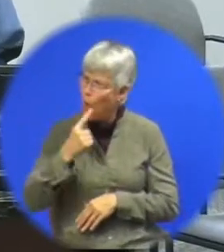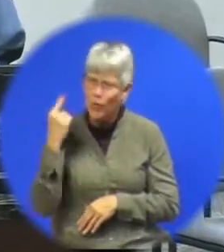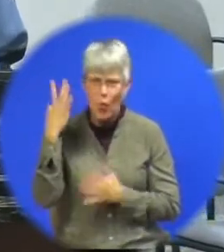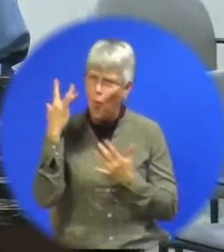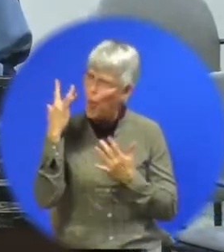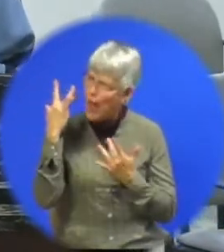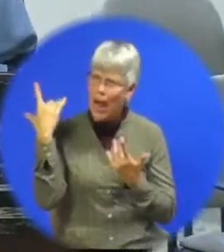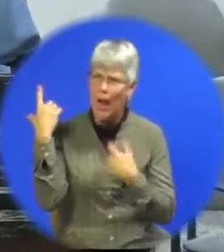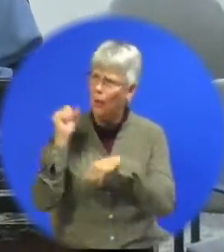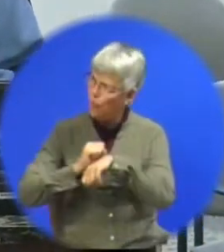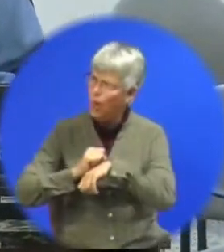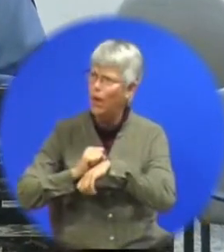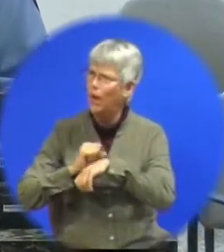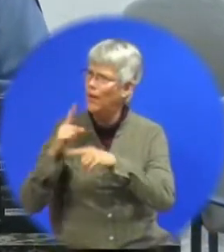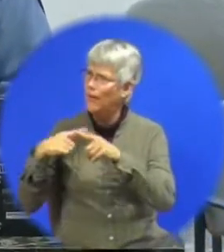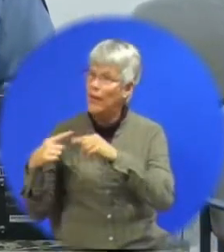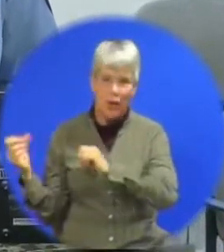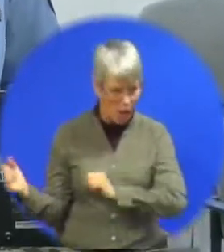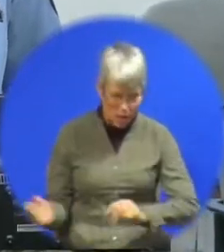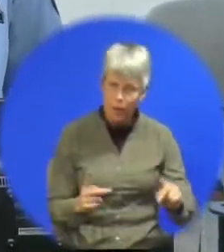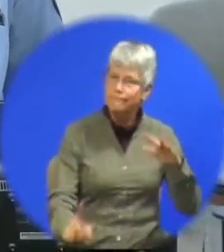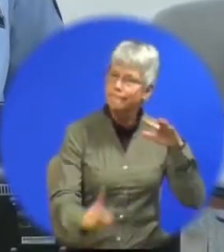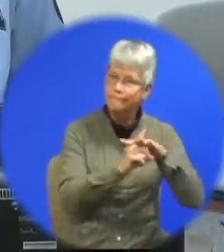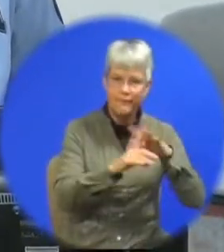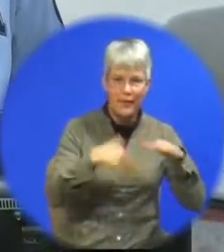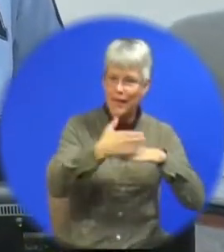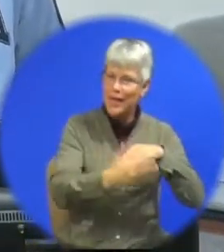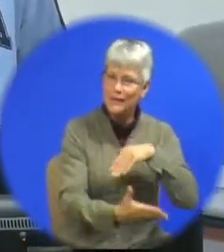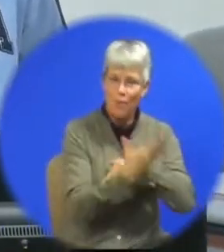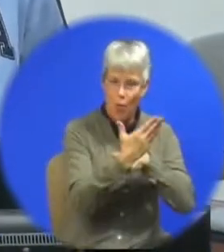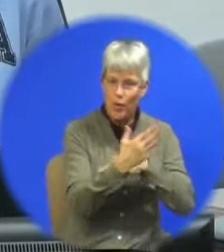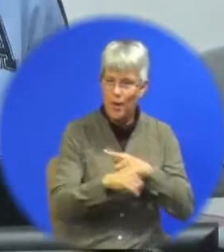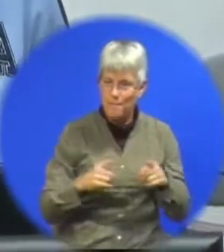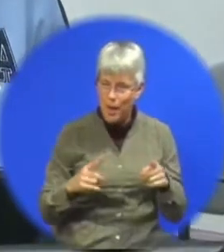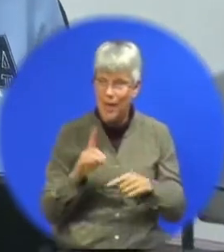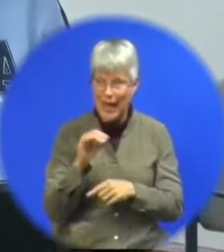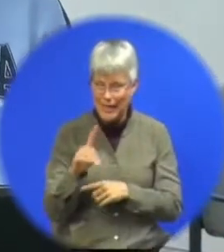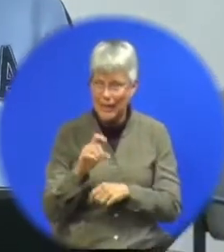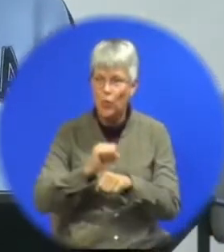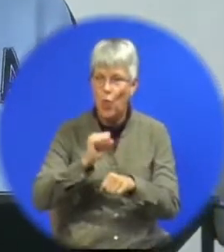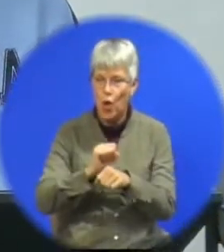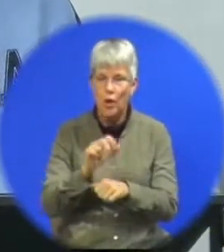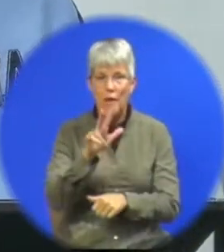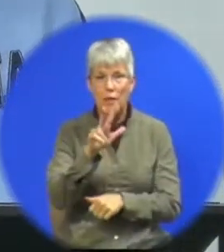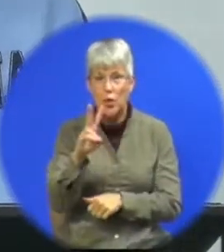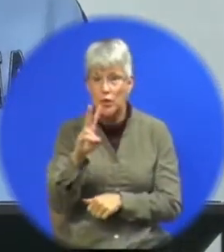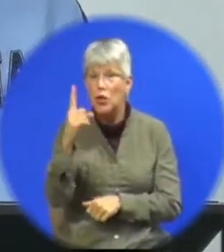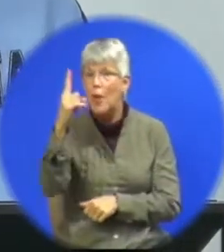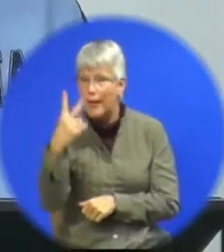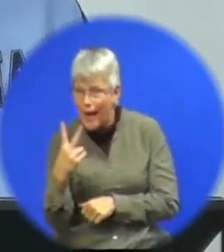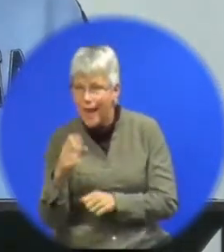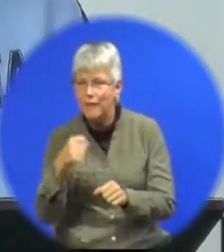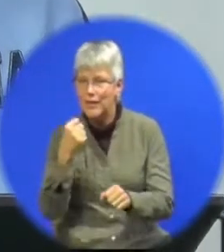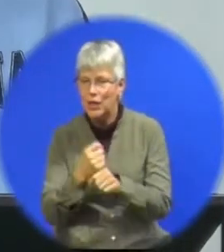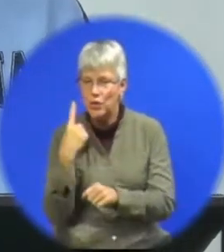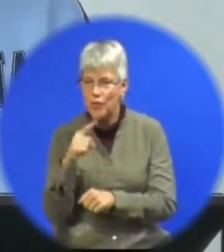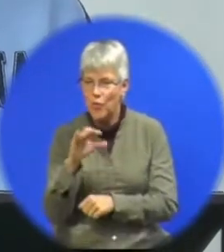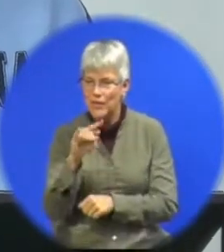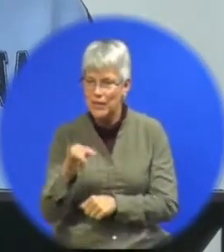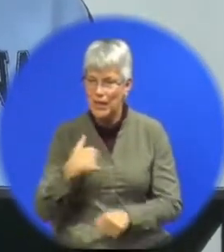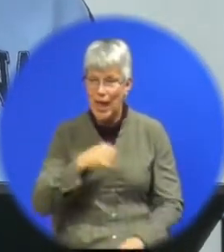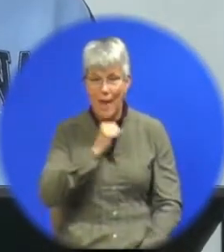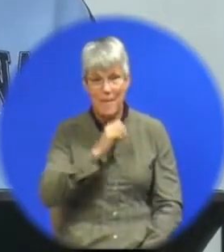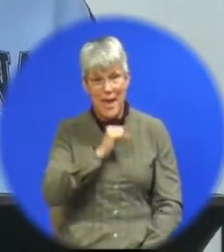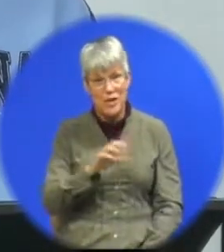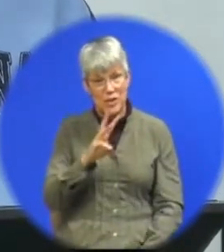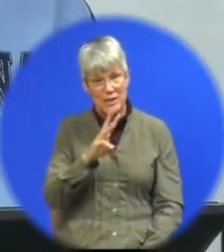morning. And I got to figuring it up, I actually worked 32 and a half years for the city of Morganton, Wow. and I'm 65 years old,